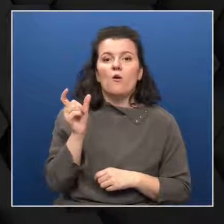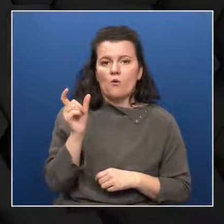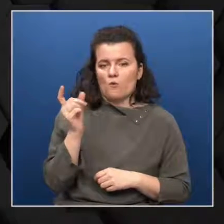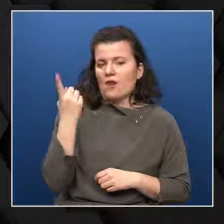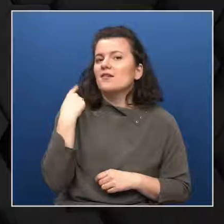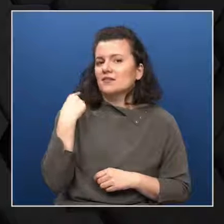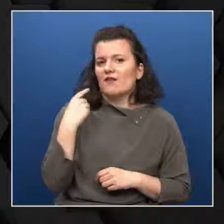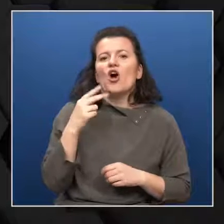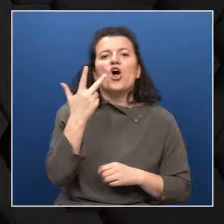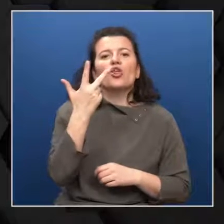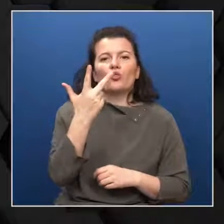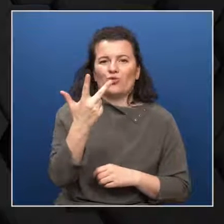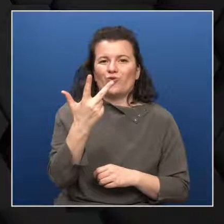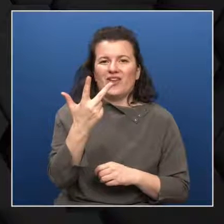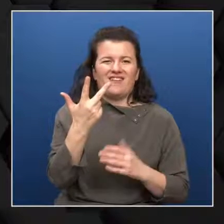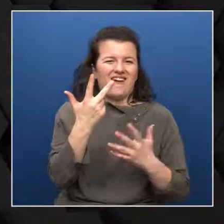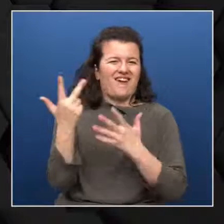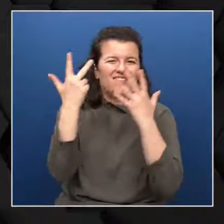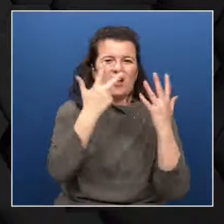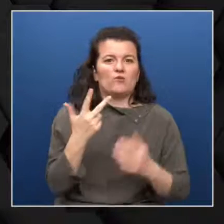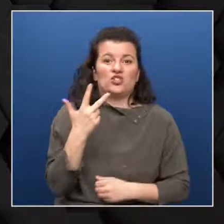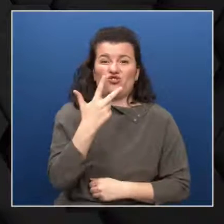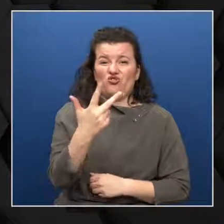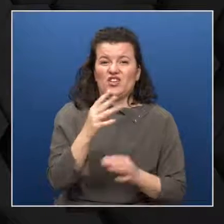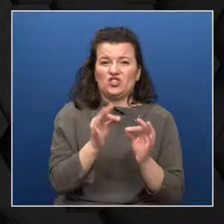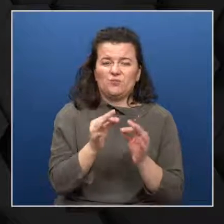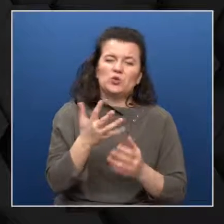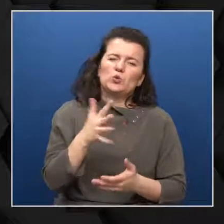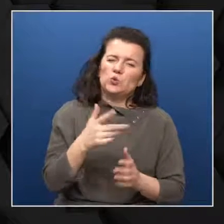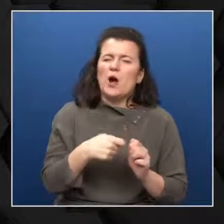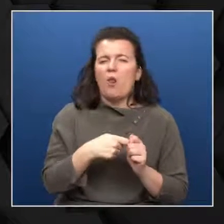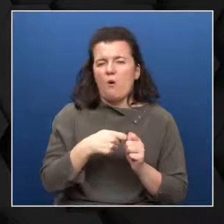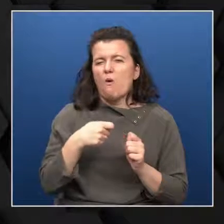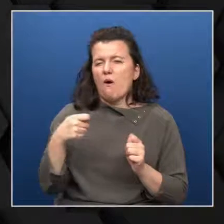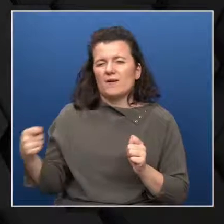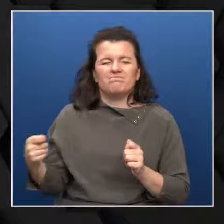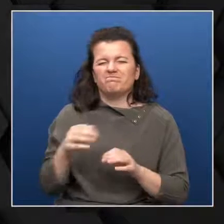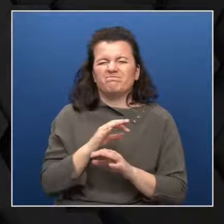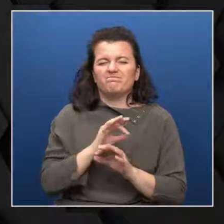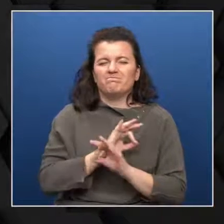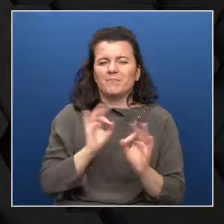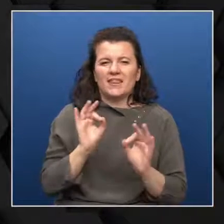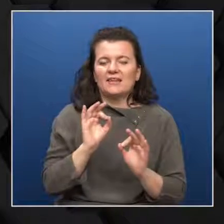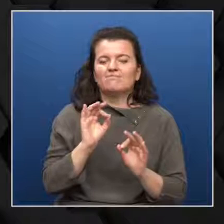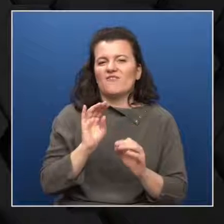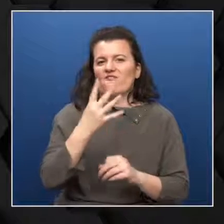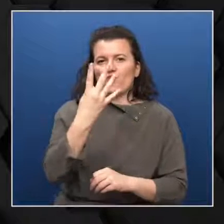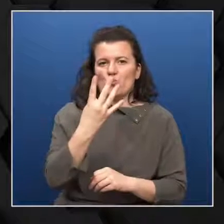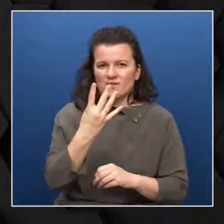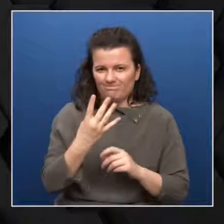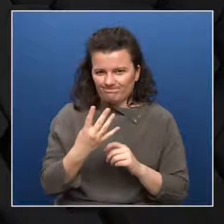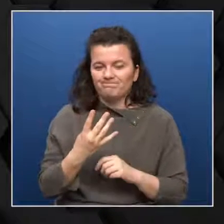long for 3 persons to do that. It would have been better if we had 4.